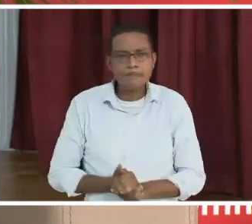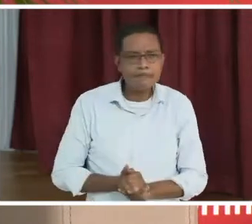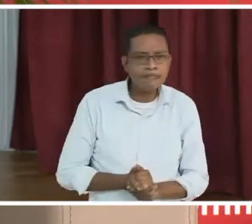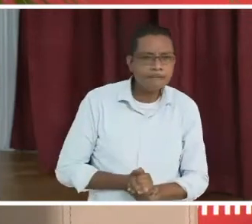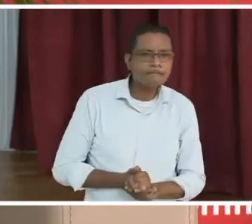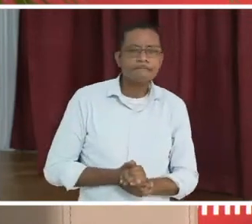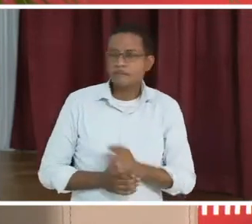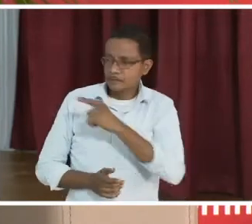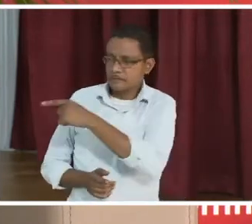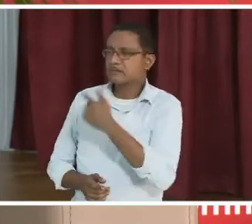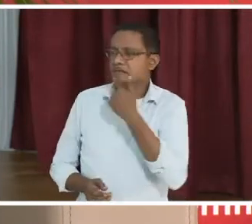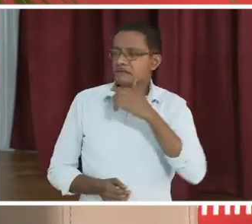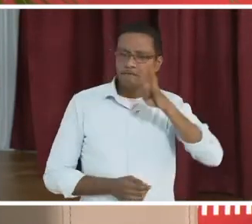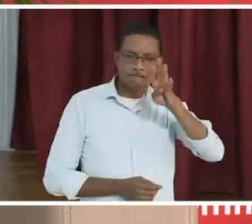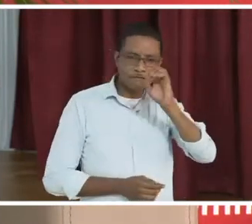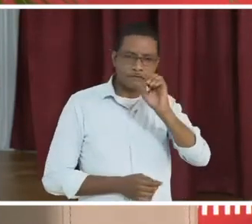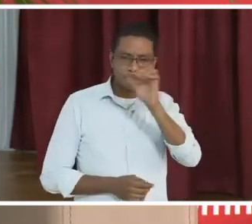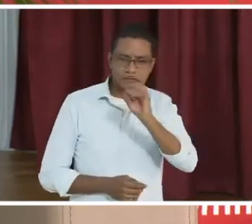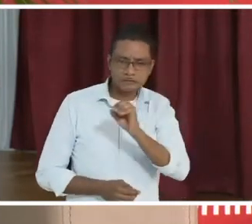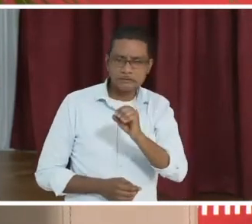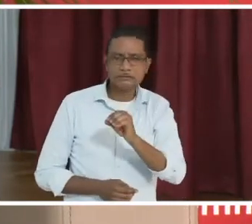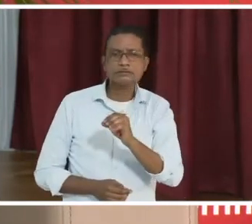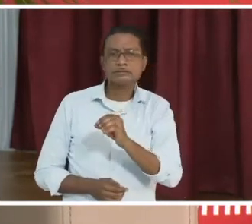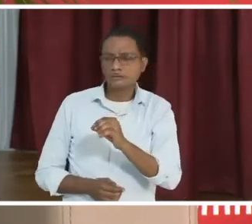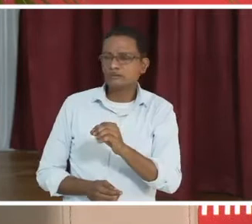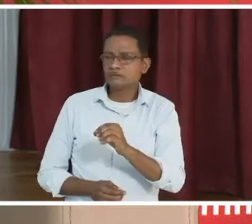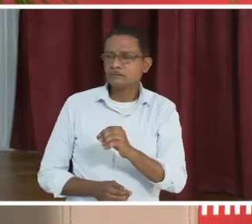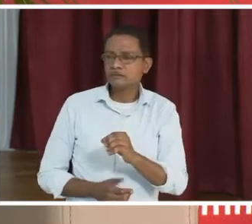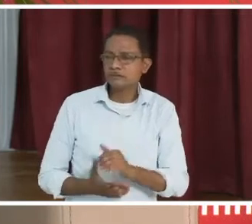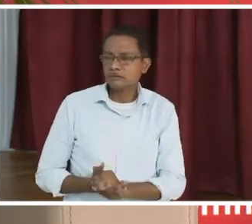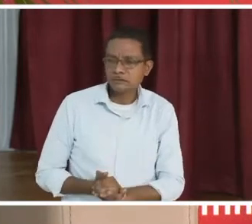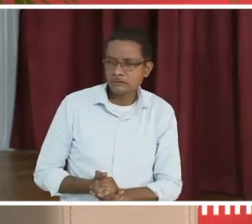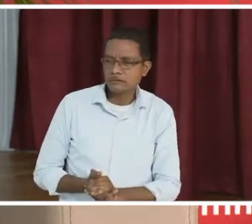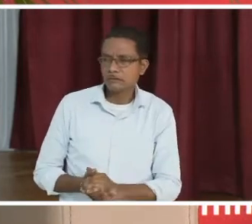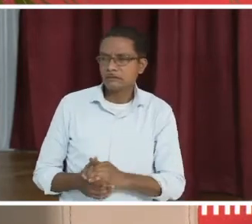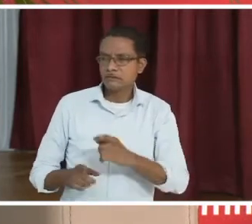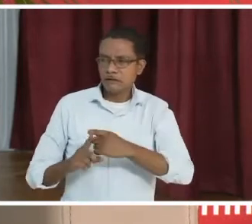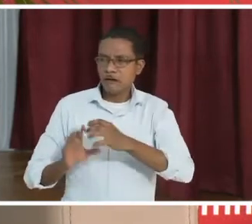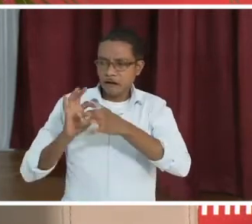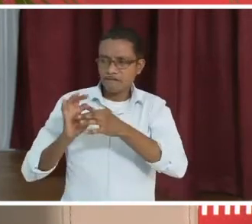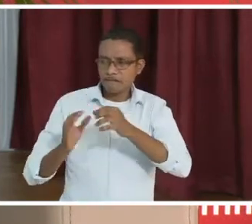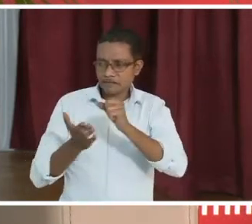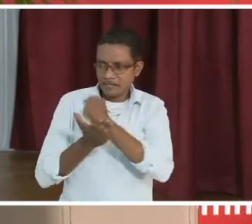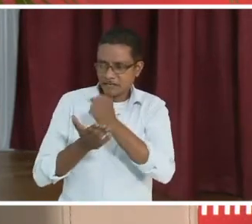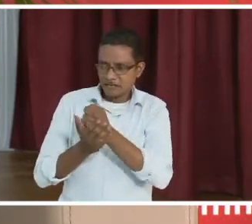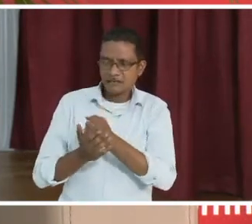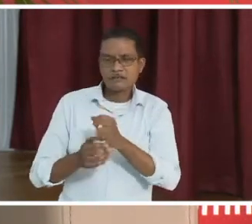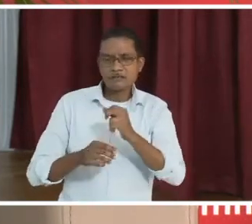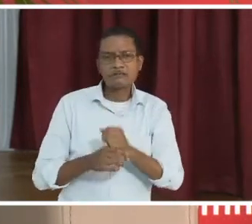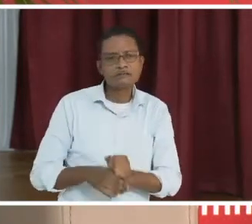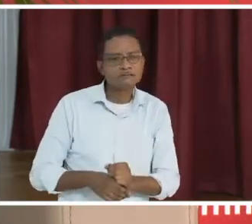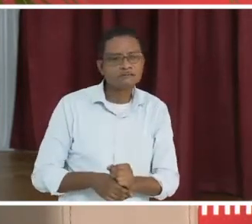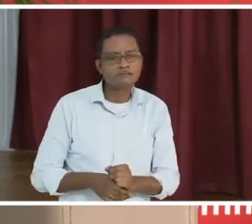40%, as well as, with us, it's total debt servicing ratio at 40%, and debt